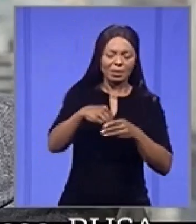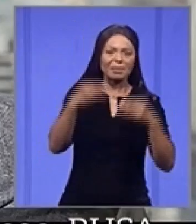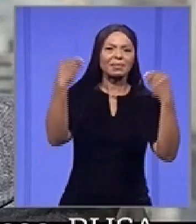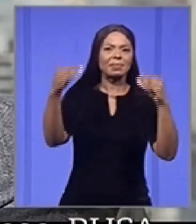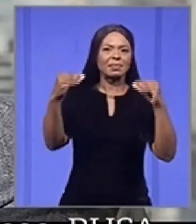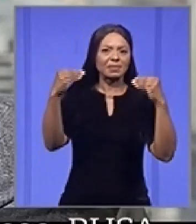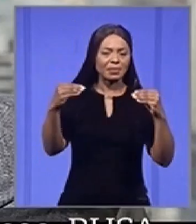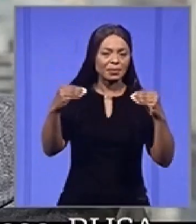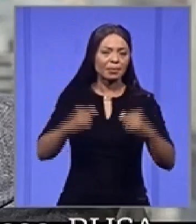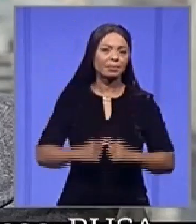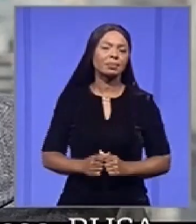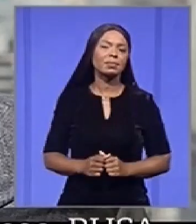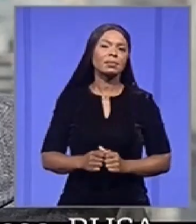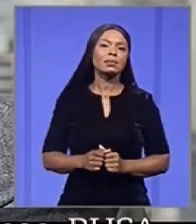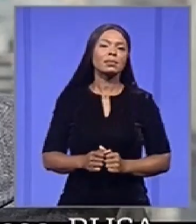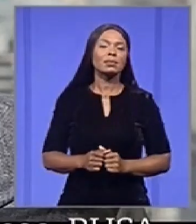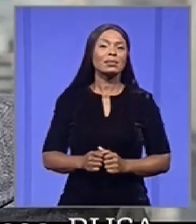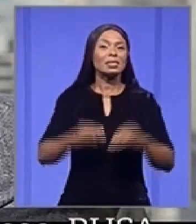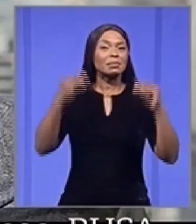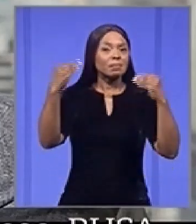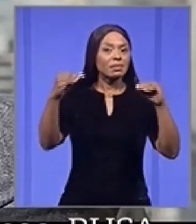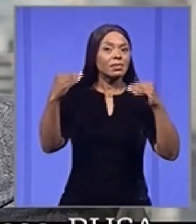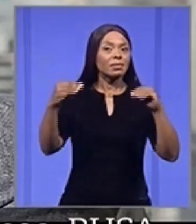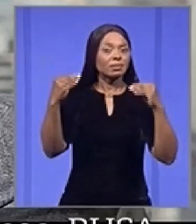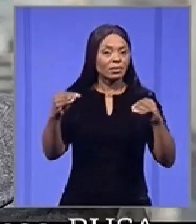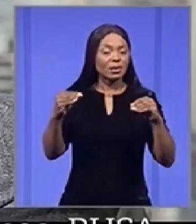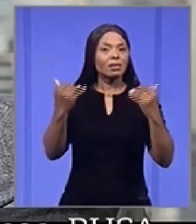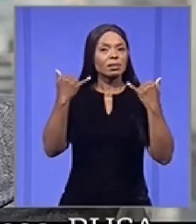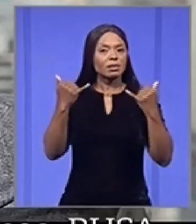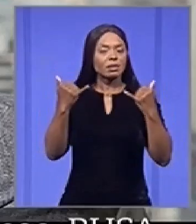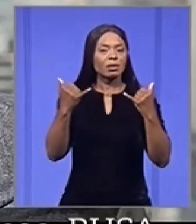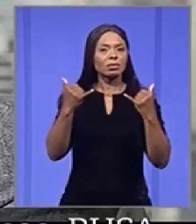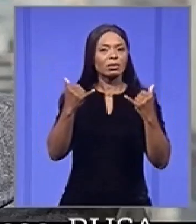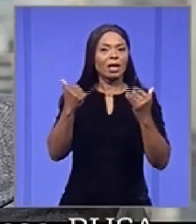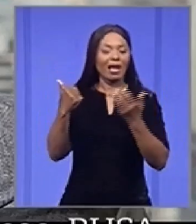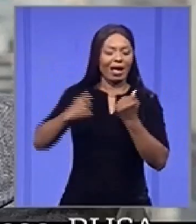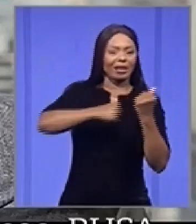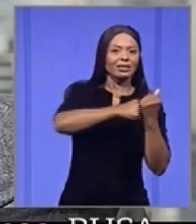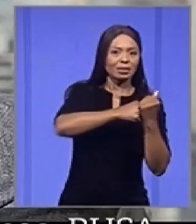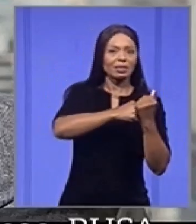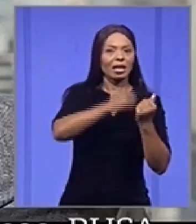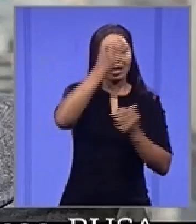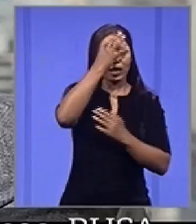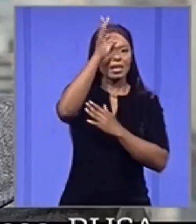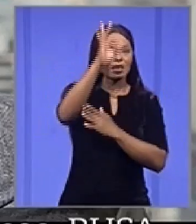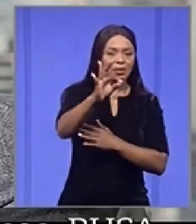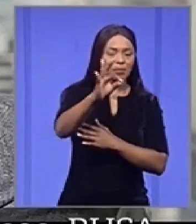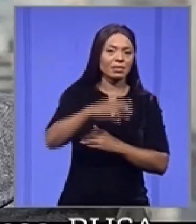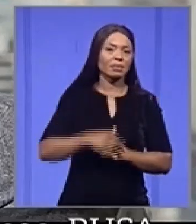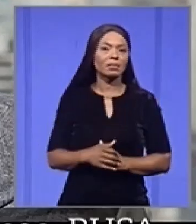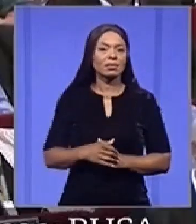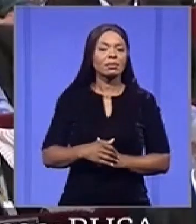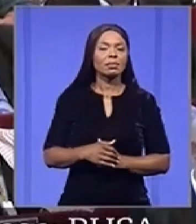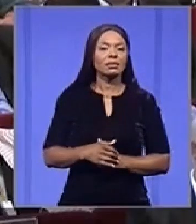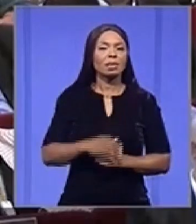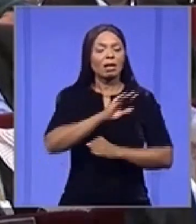delivery. That business, in the way it interacts with government, must interact in a way that it also builds government's